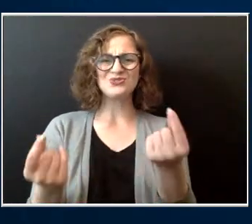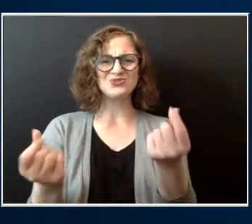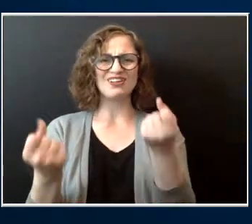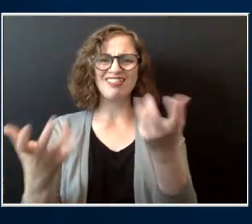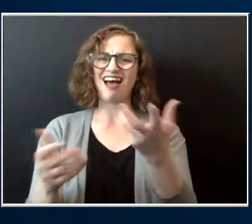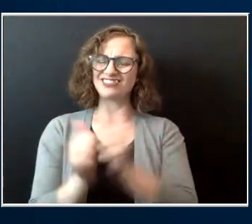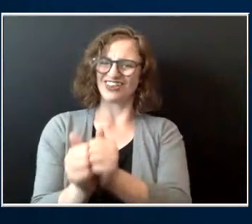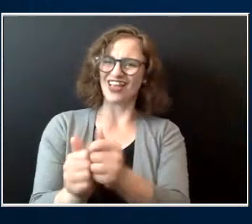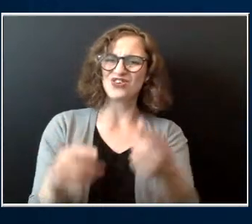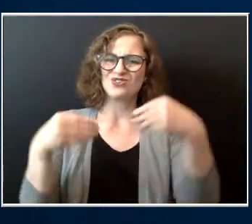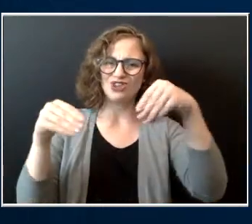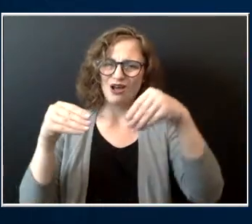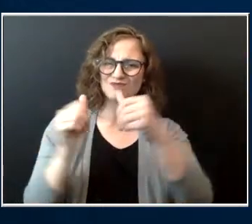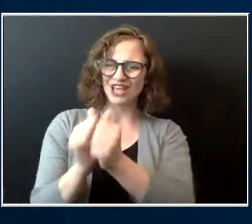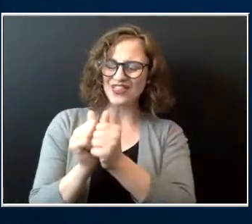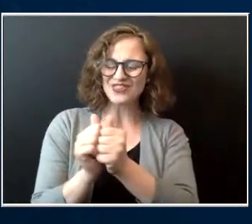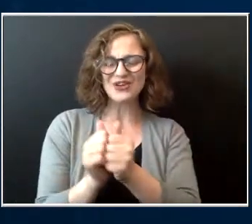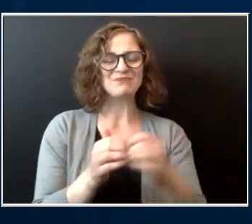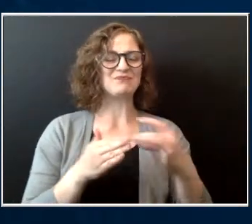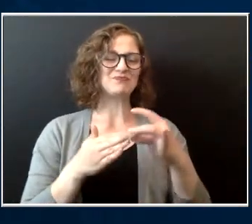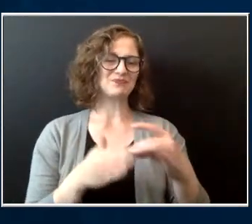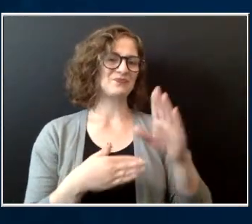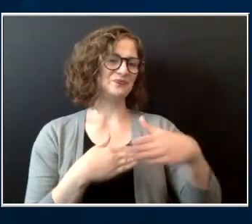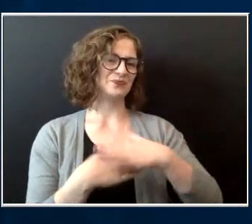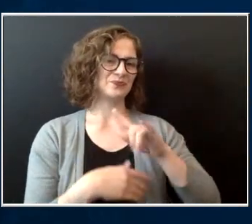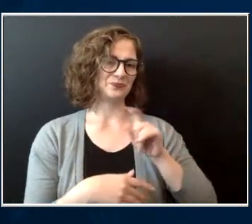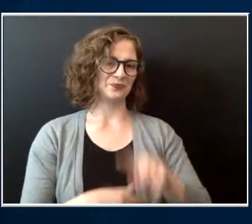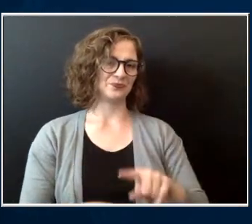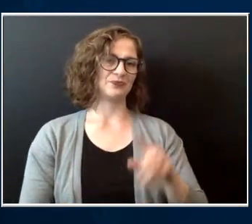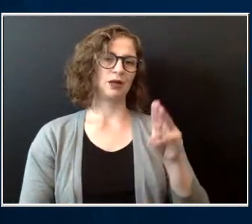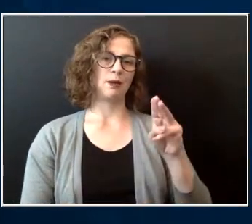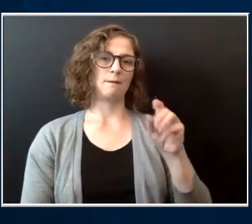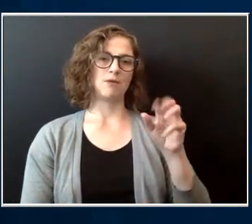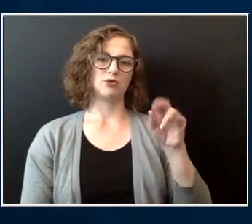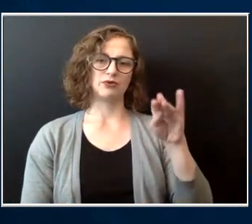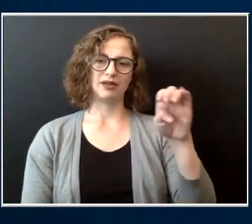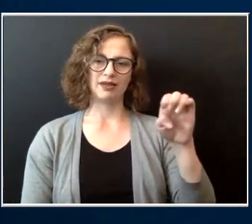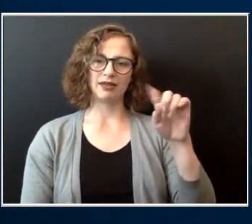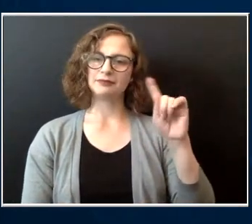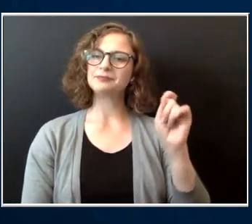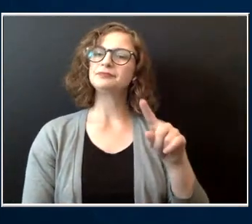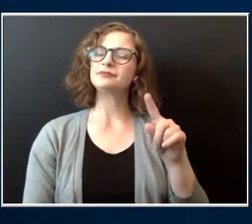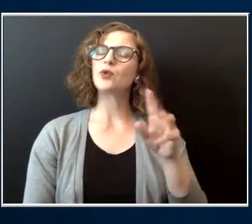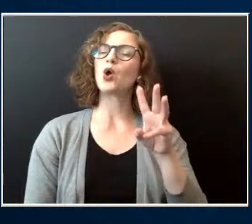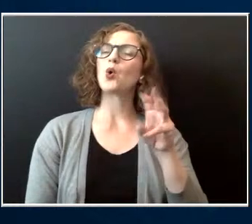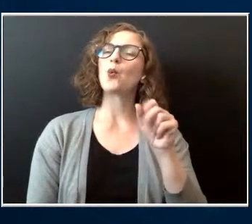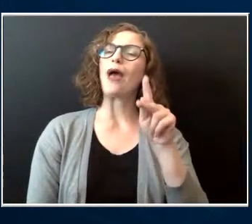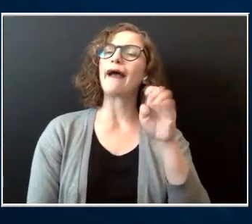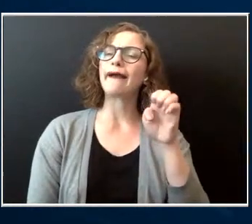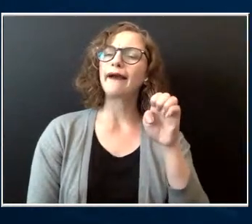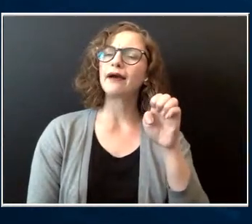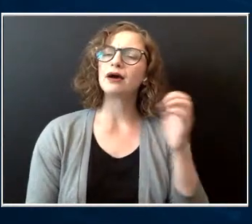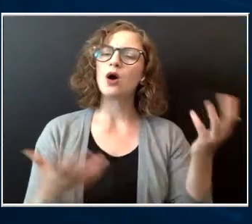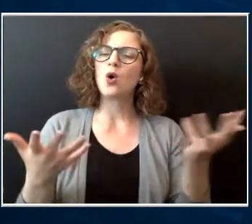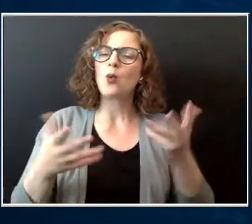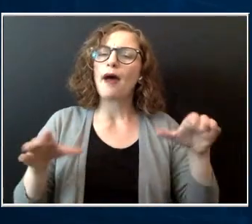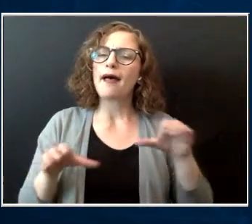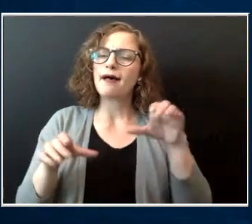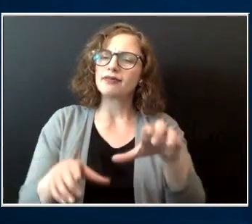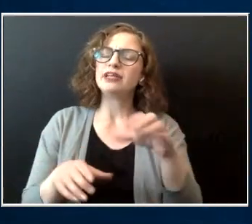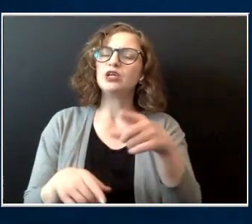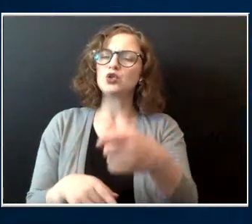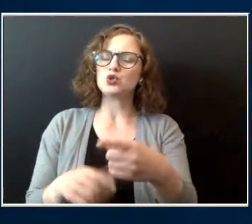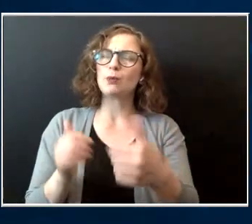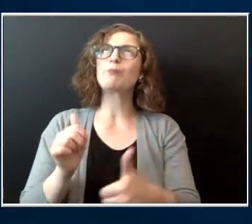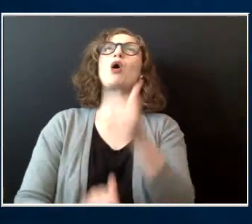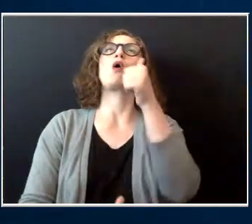me into Marie's question. Marie wants to ask Wake. Wake, what activity do you love doing most with your mom that maybe you